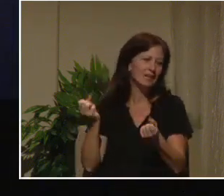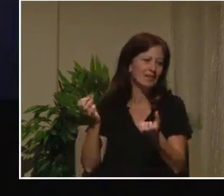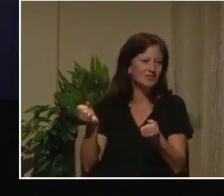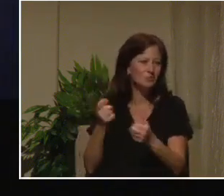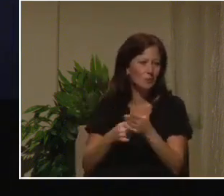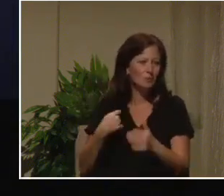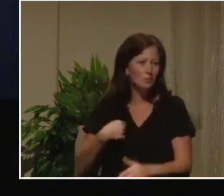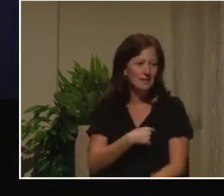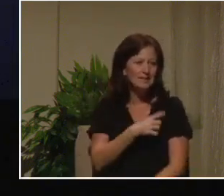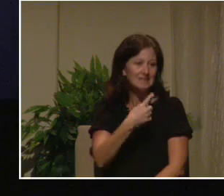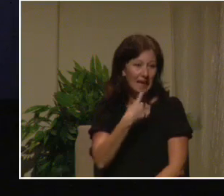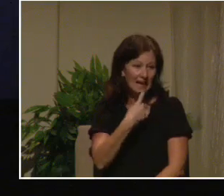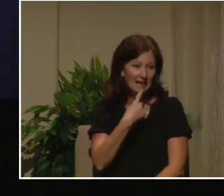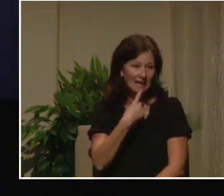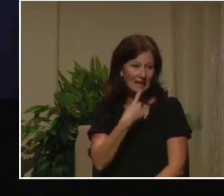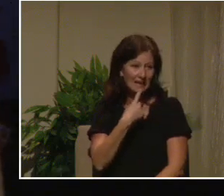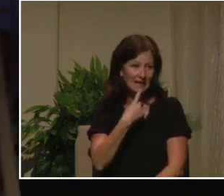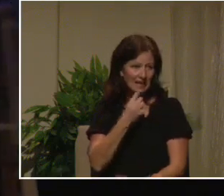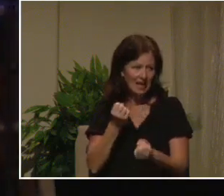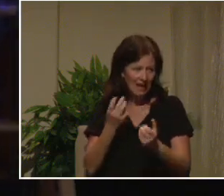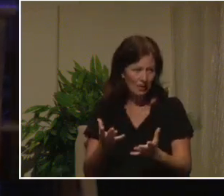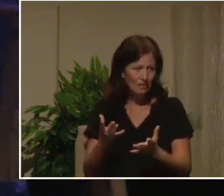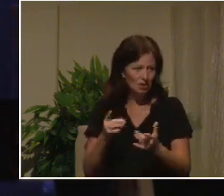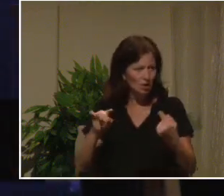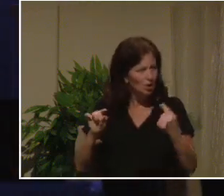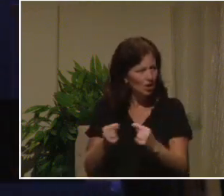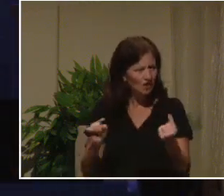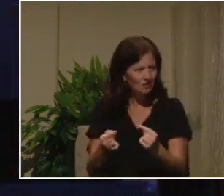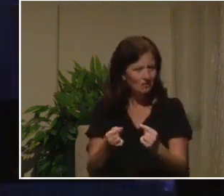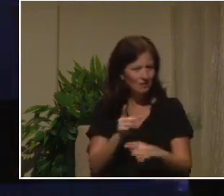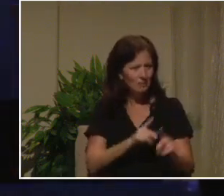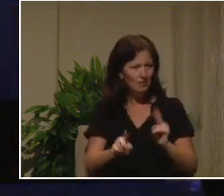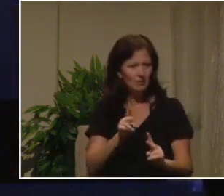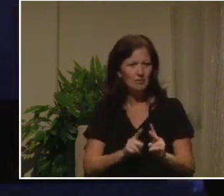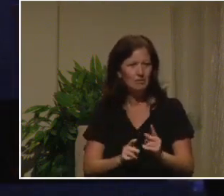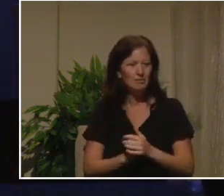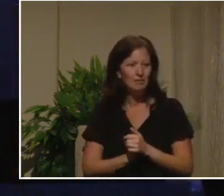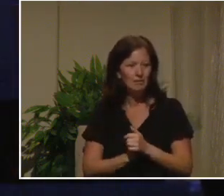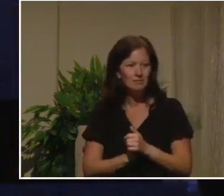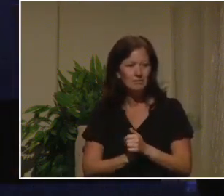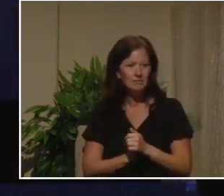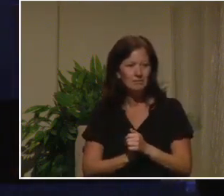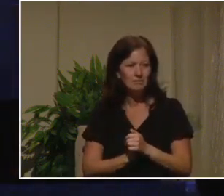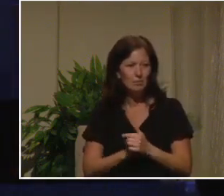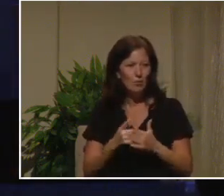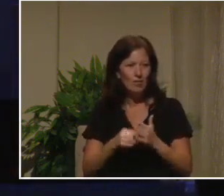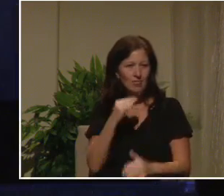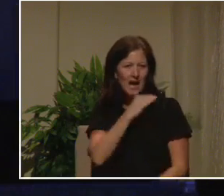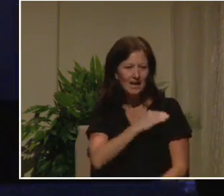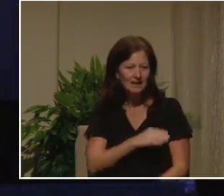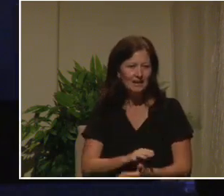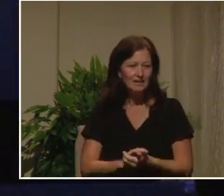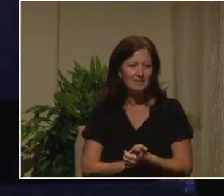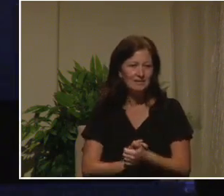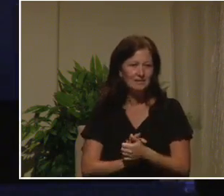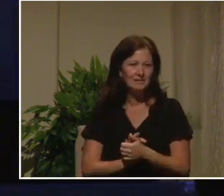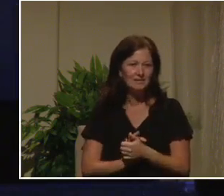much of it was flattery, and on it goes. And he realizes that he's just